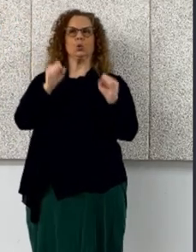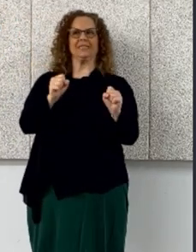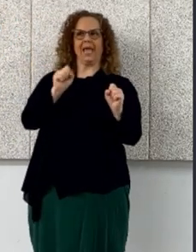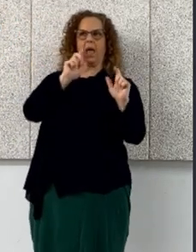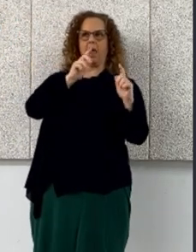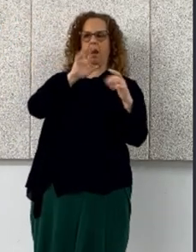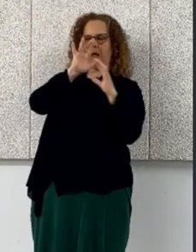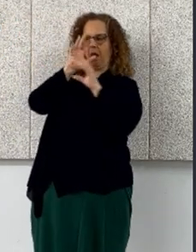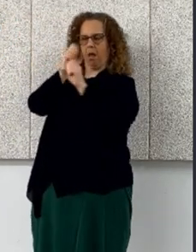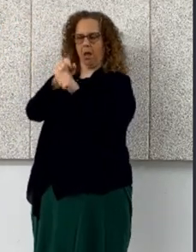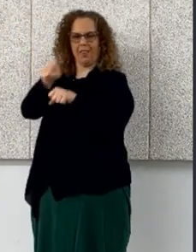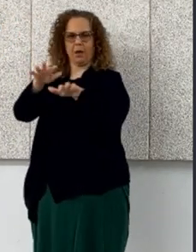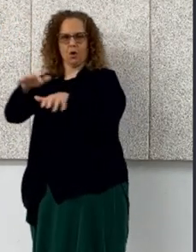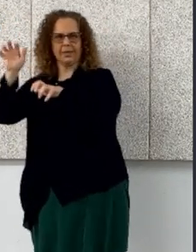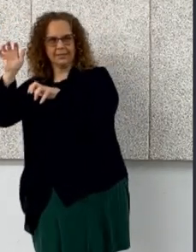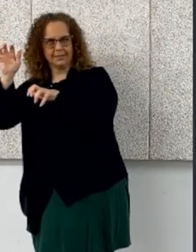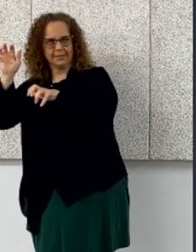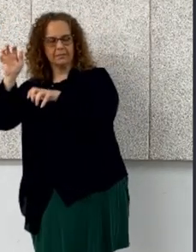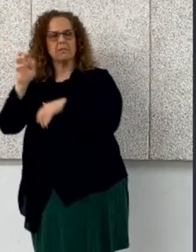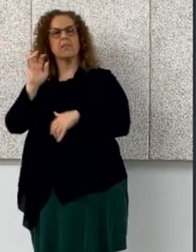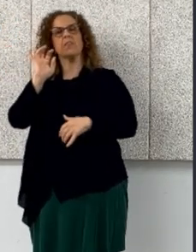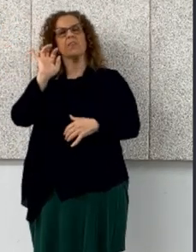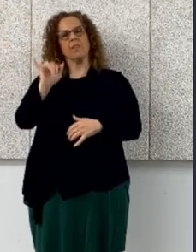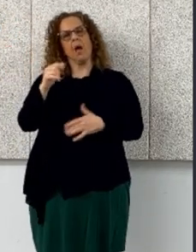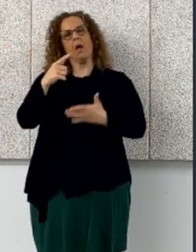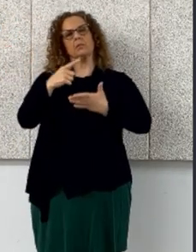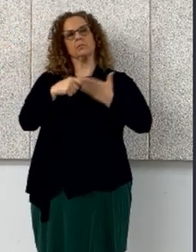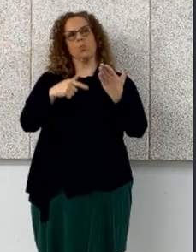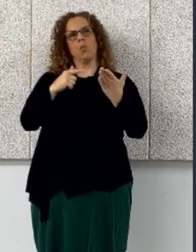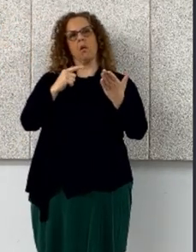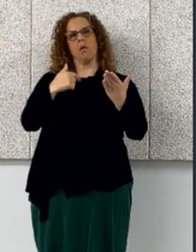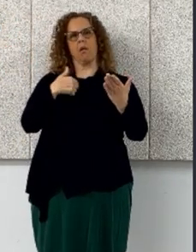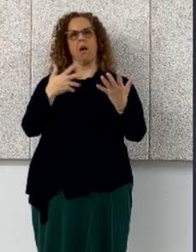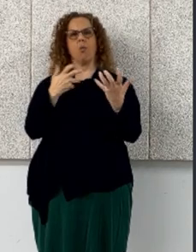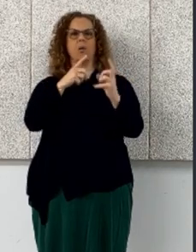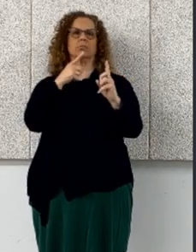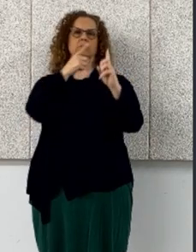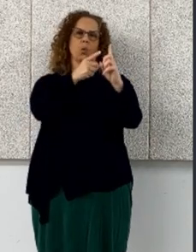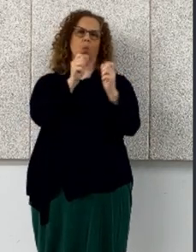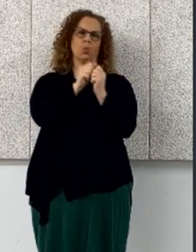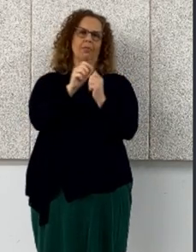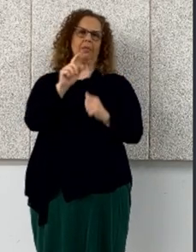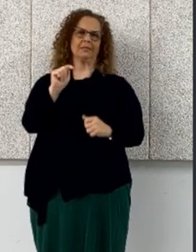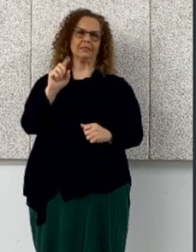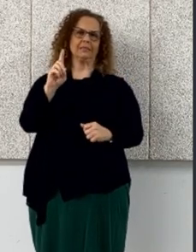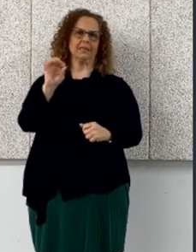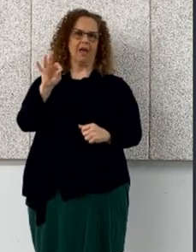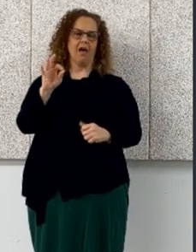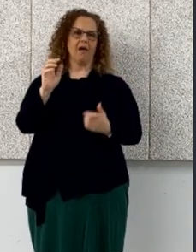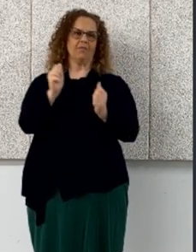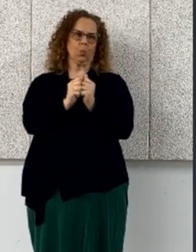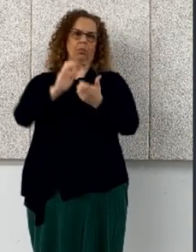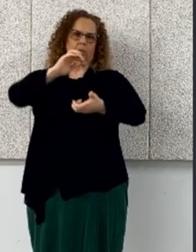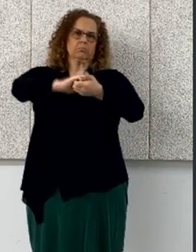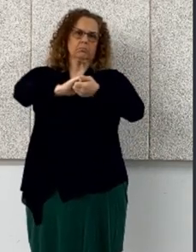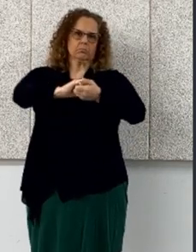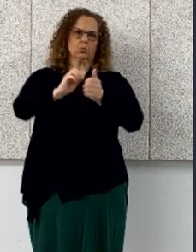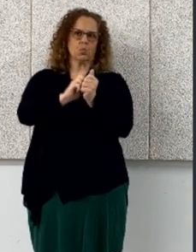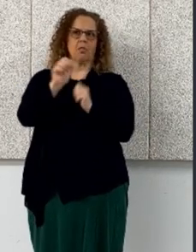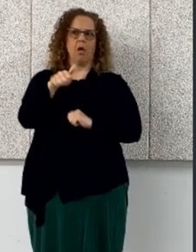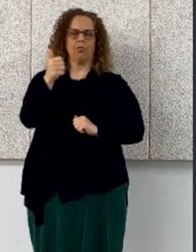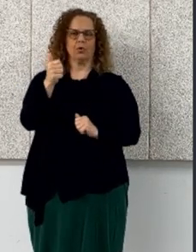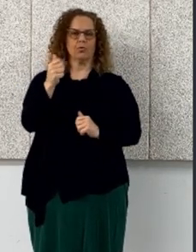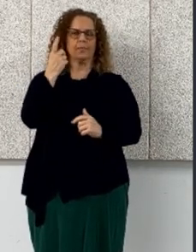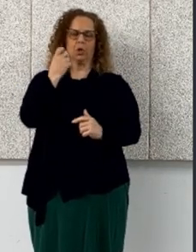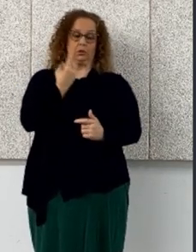is ultimately what I hope that we achieve at TDF in great collaboration with our colleagues. Because we'll never do